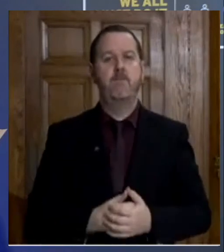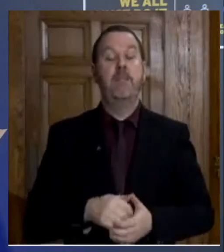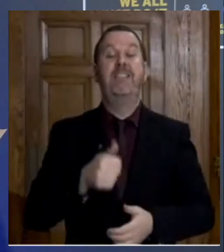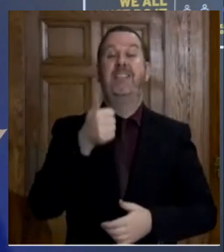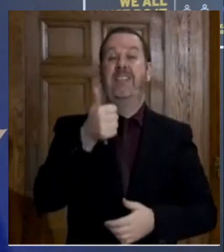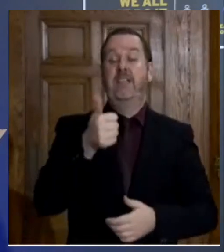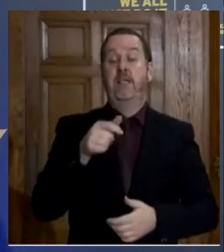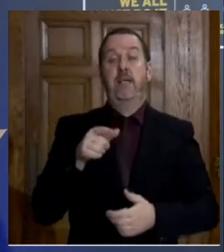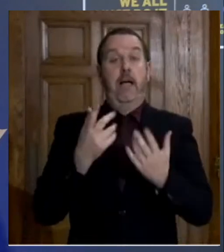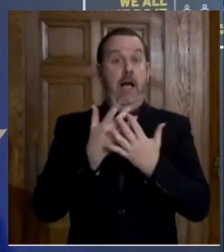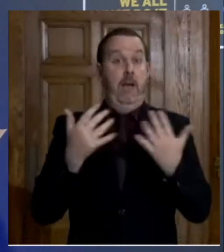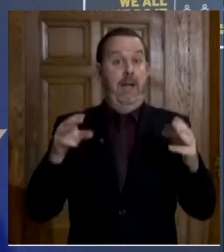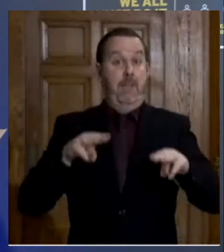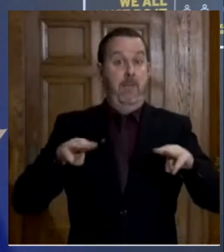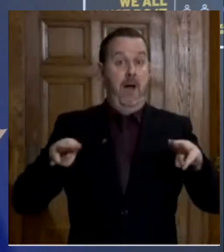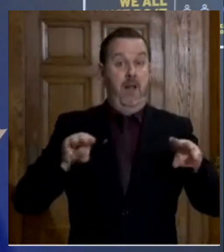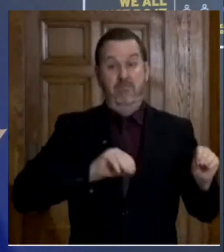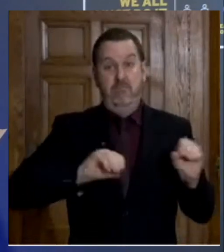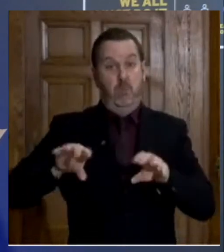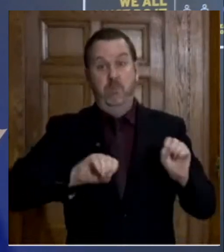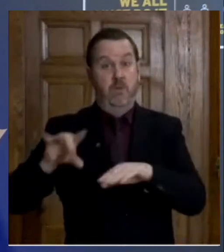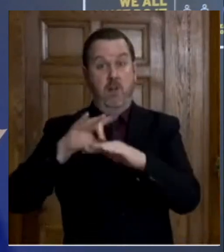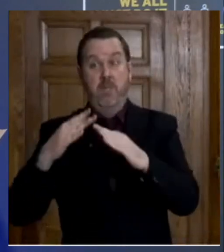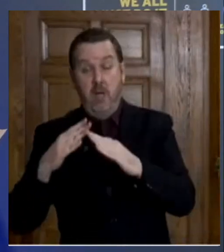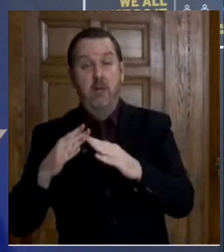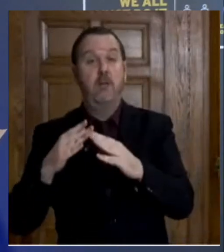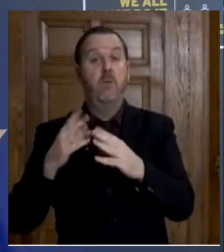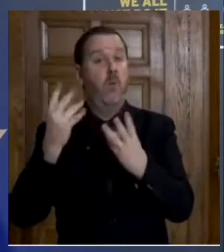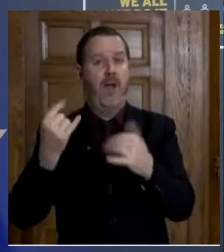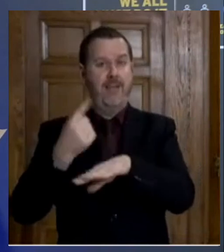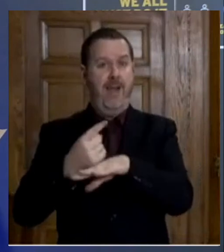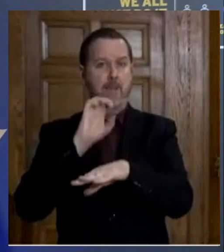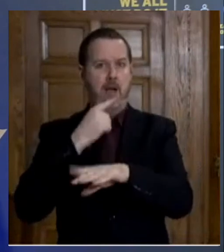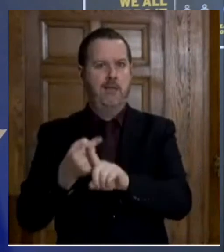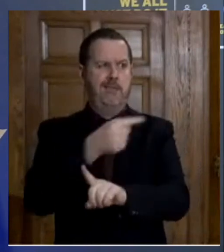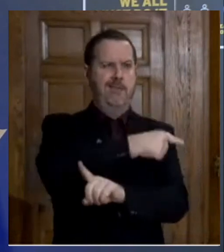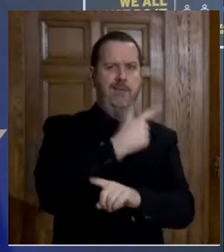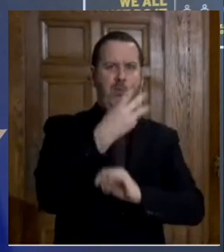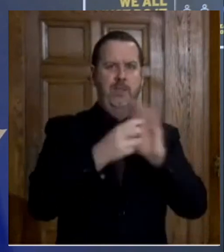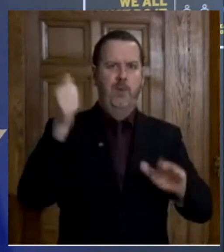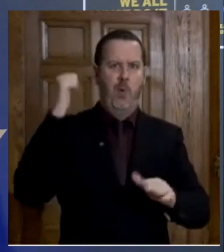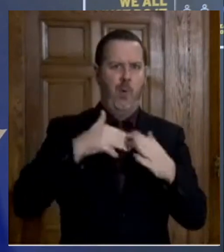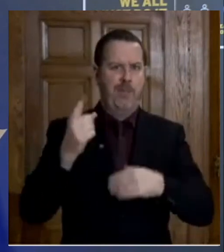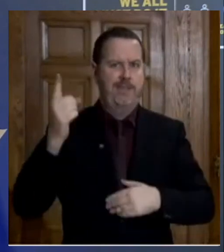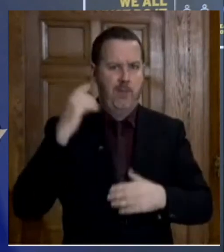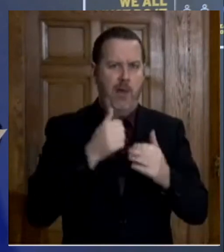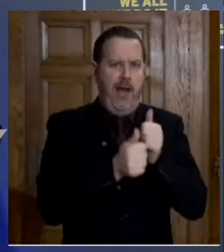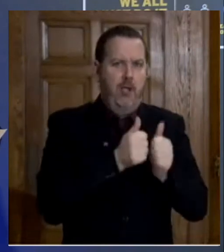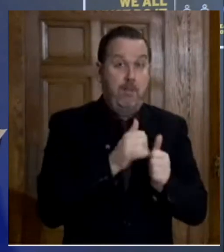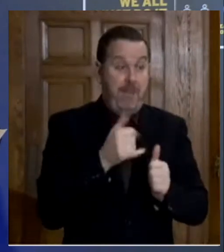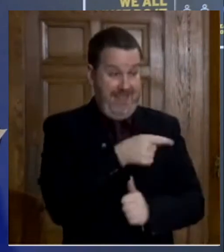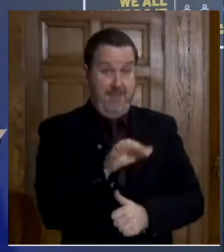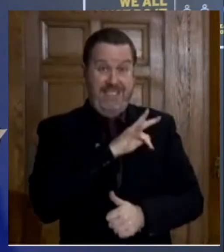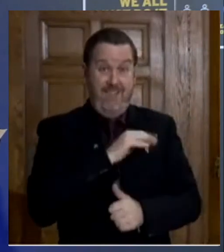hospitalisations that we see today are because of actions 2 weeks ago, possibly not even the actions of those people in hospital, but